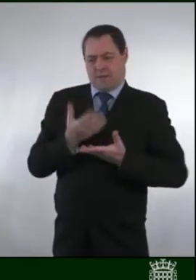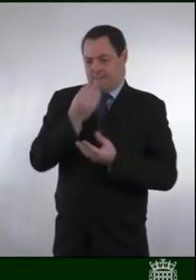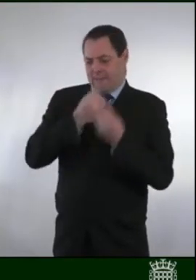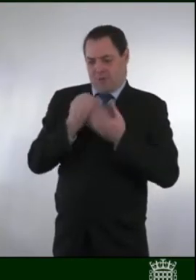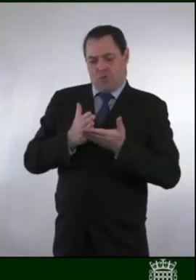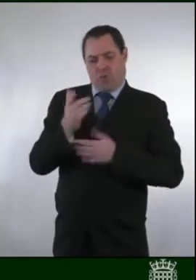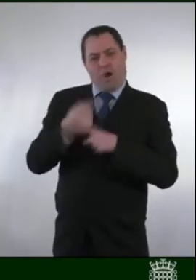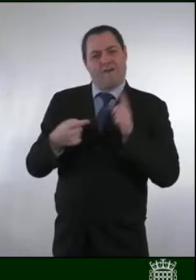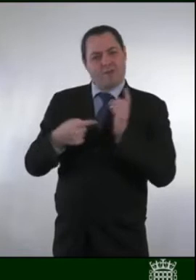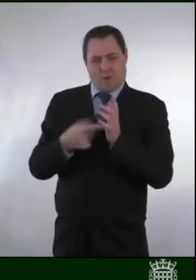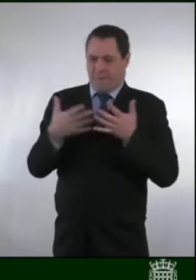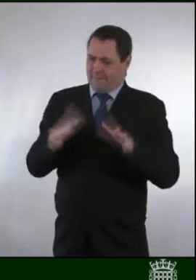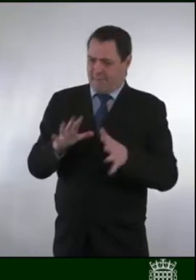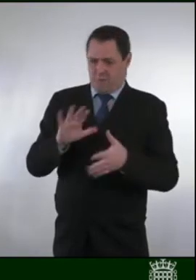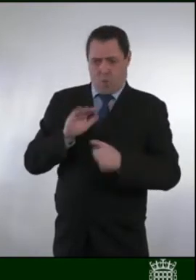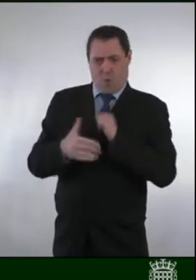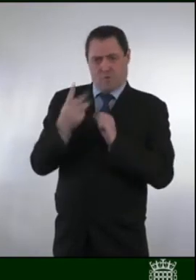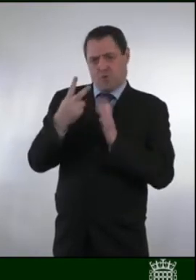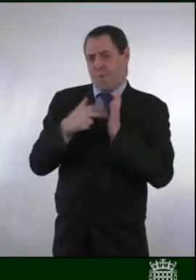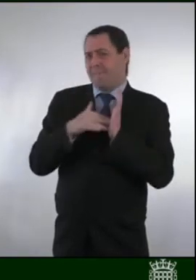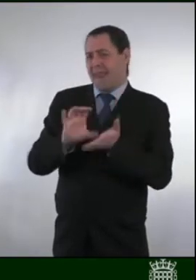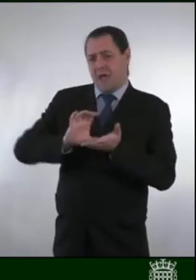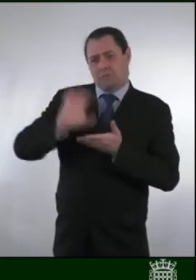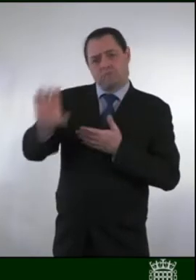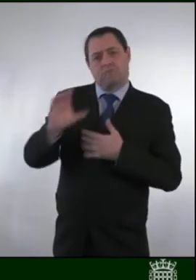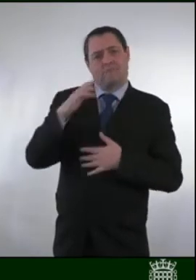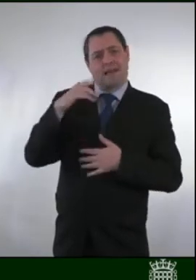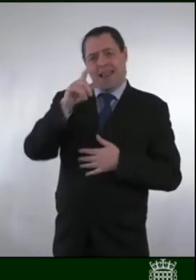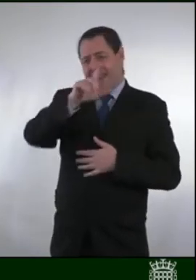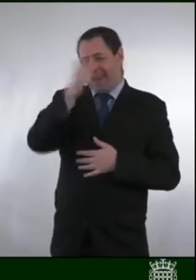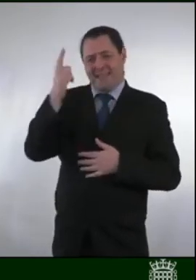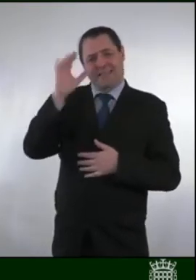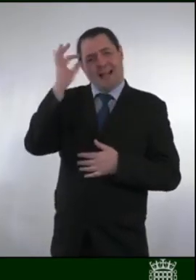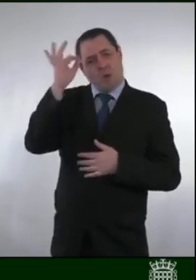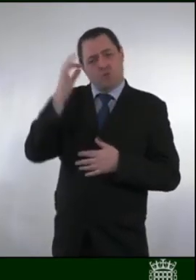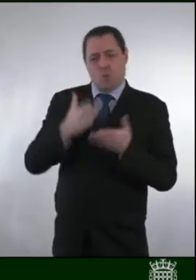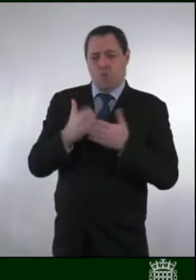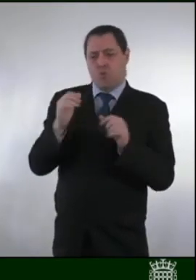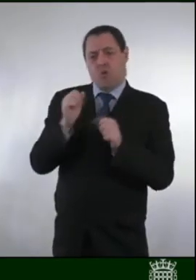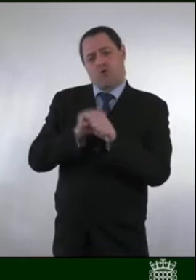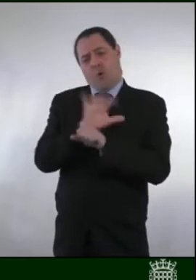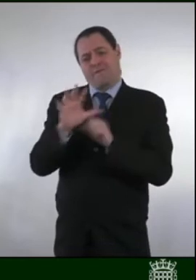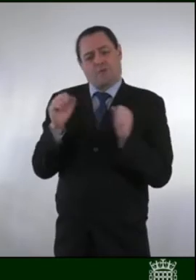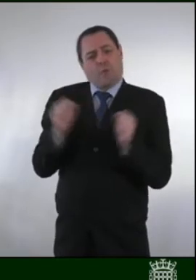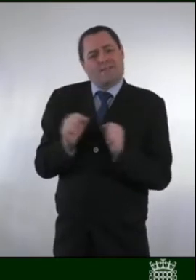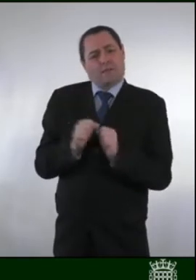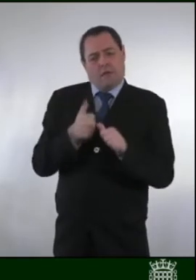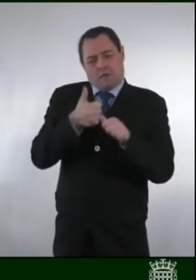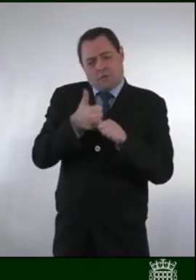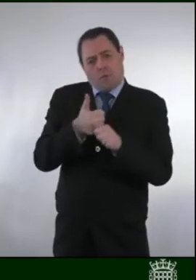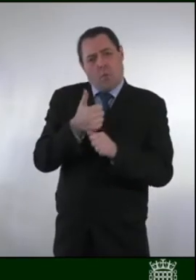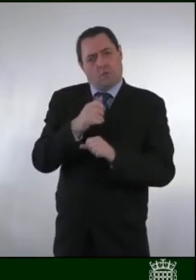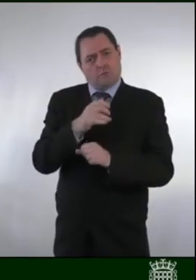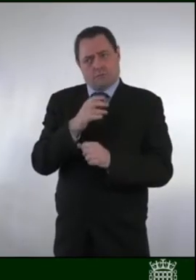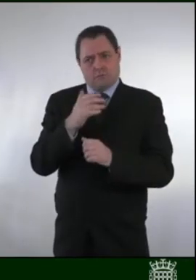Conservative government has given over £2 million to Leeds City Council through the COVID winter grant scheme to support vulnerable families in the coldest months, and it